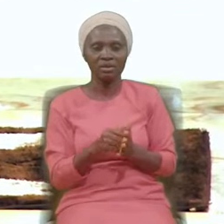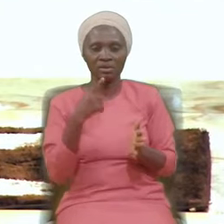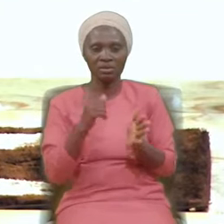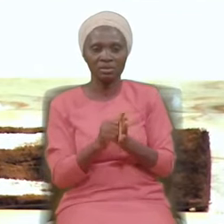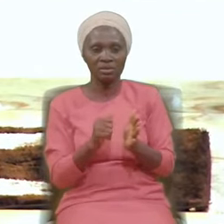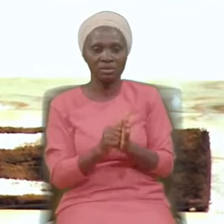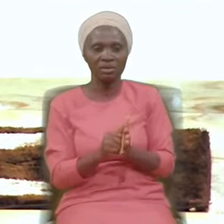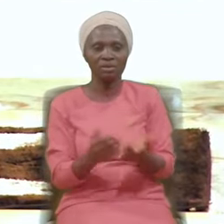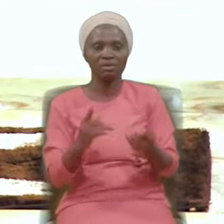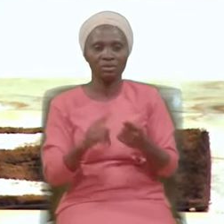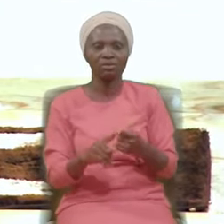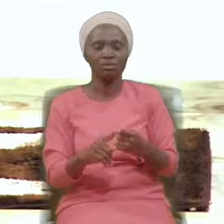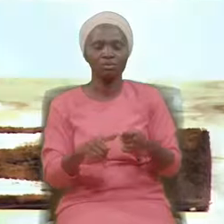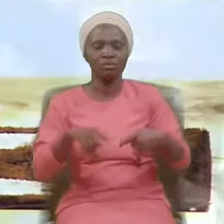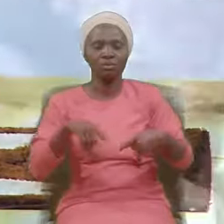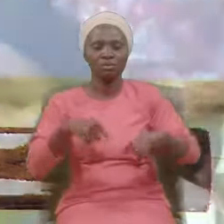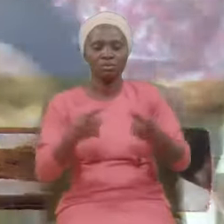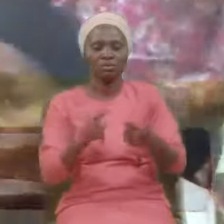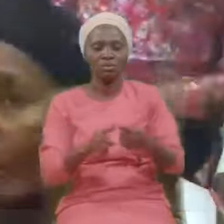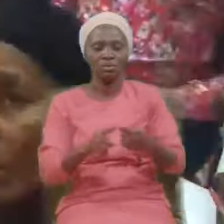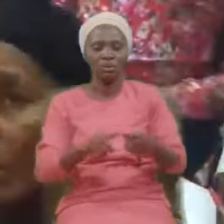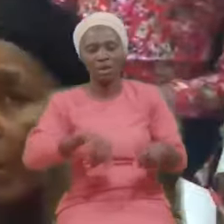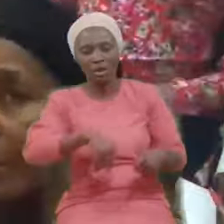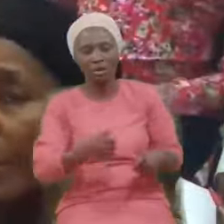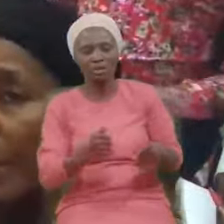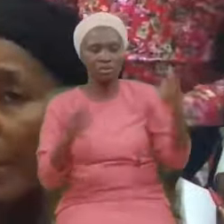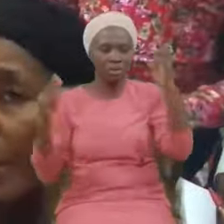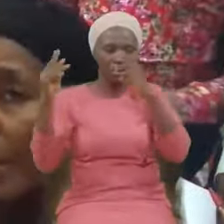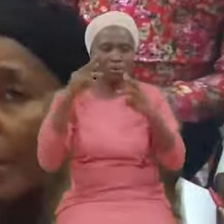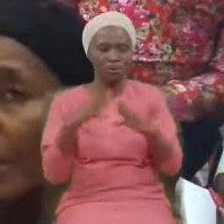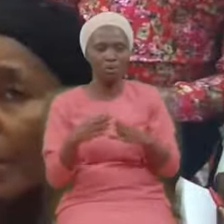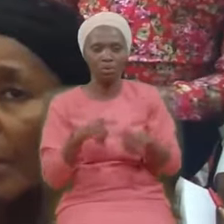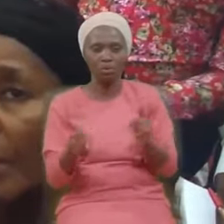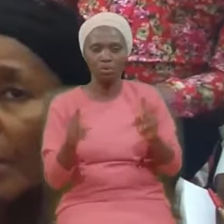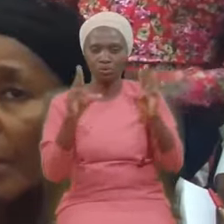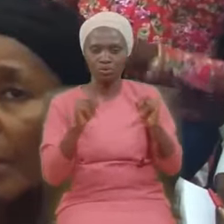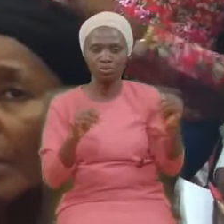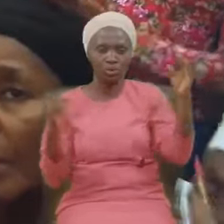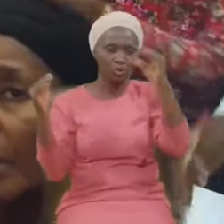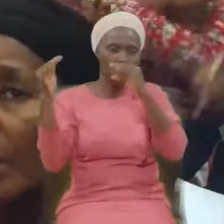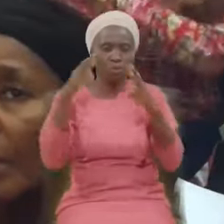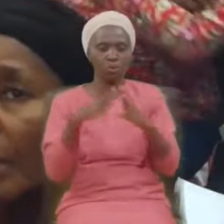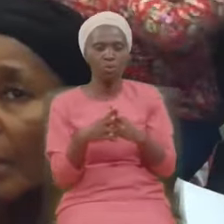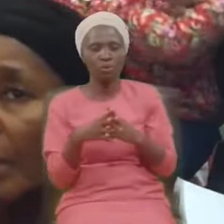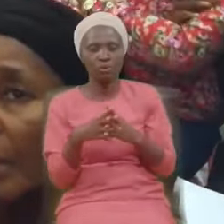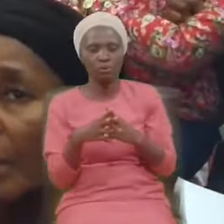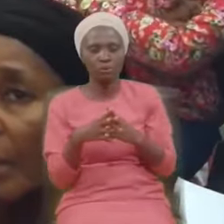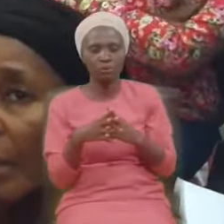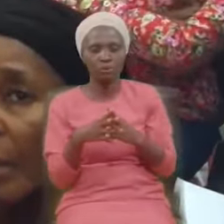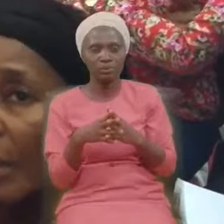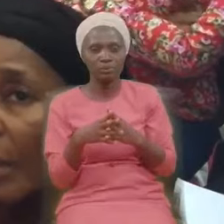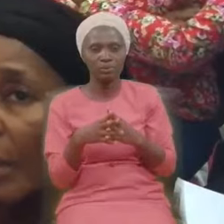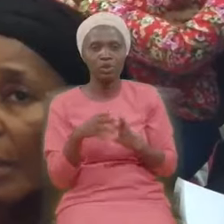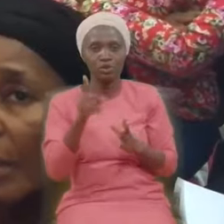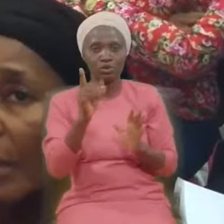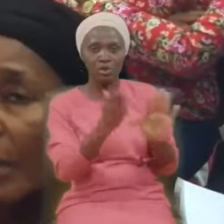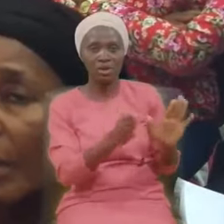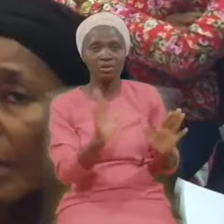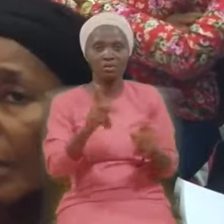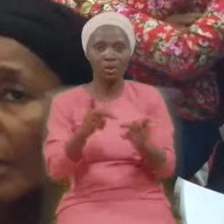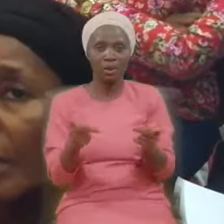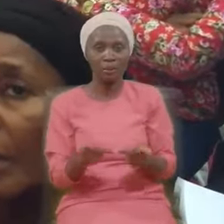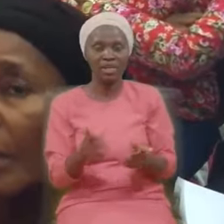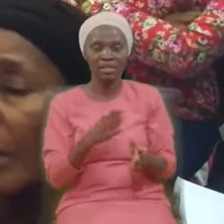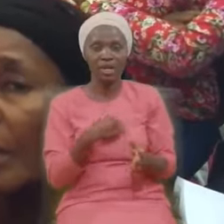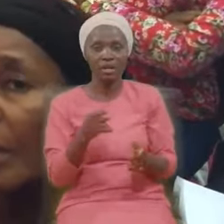war. I said there's no war. You left your place